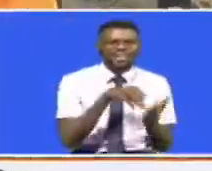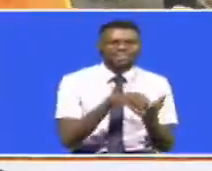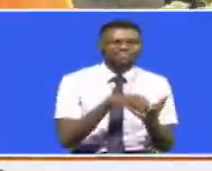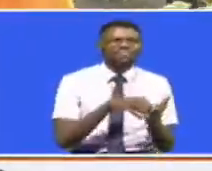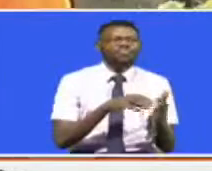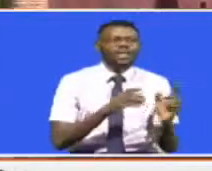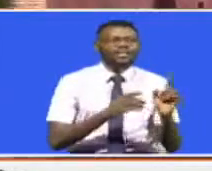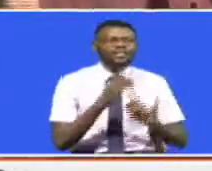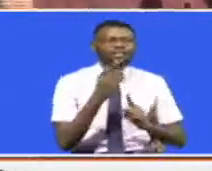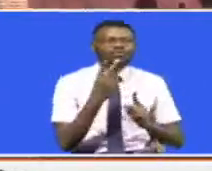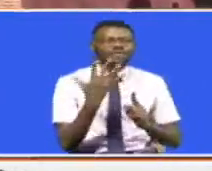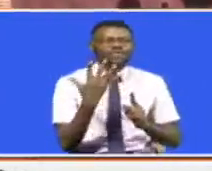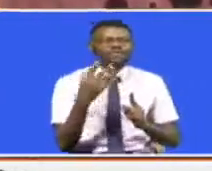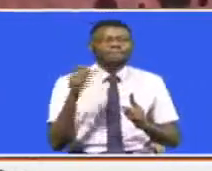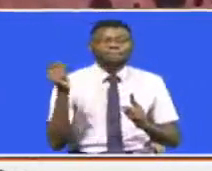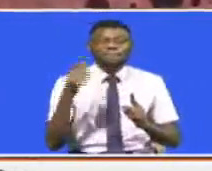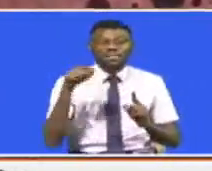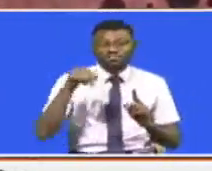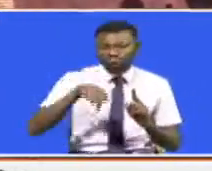25th of this month.